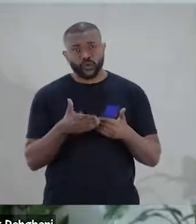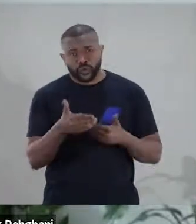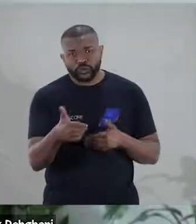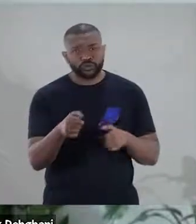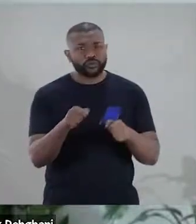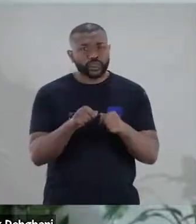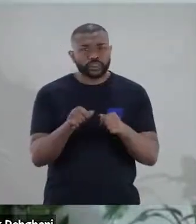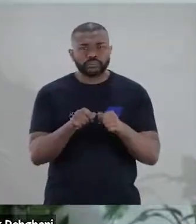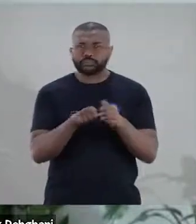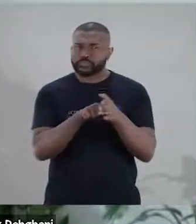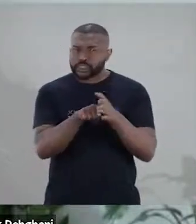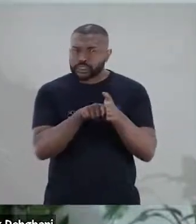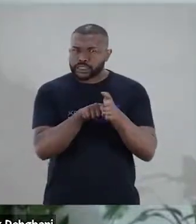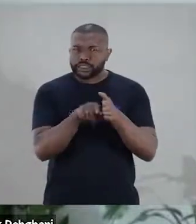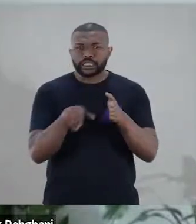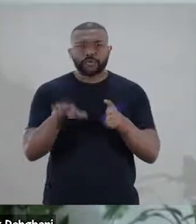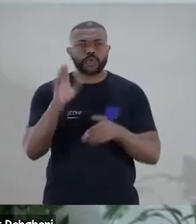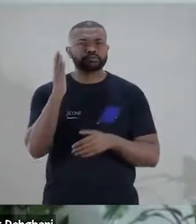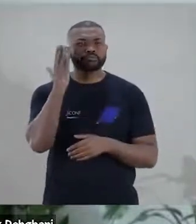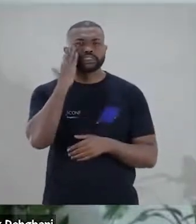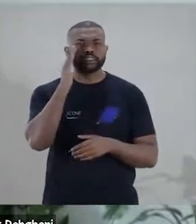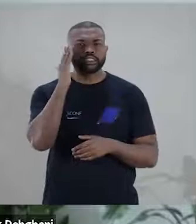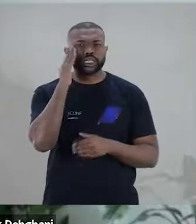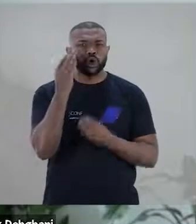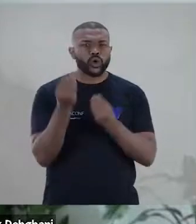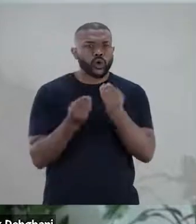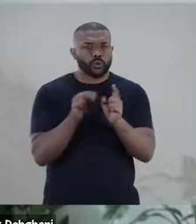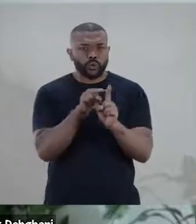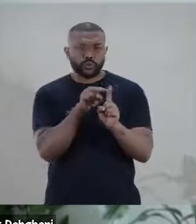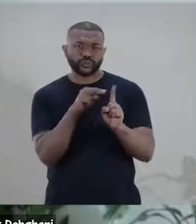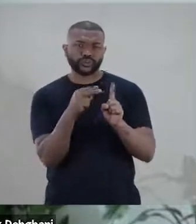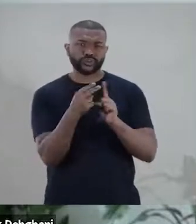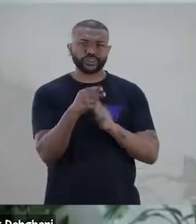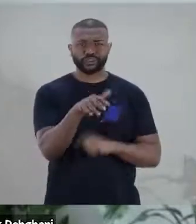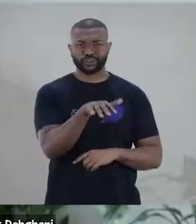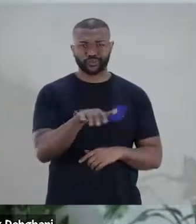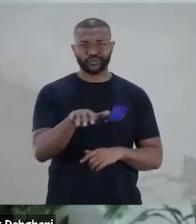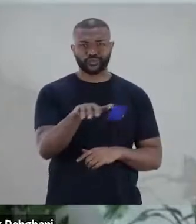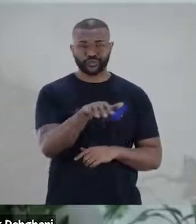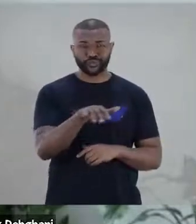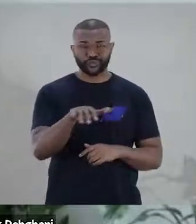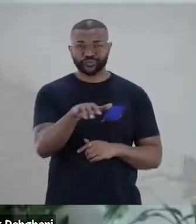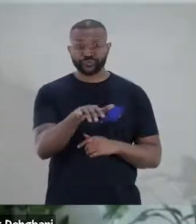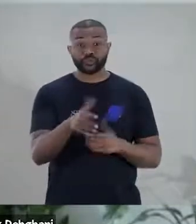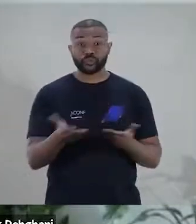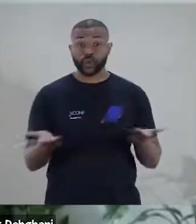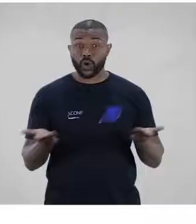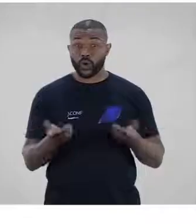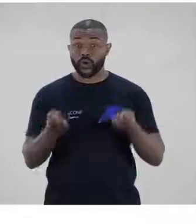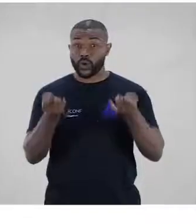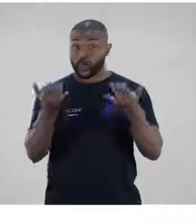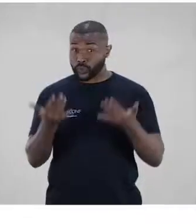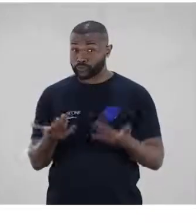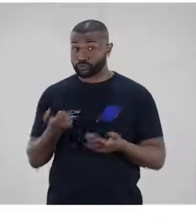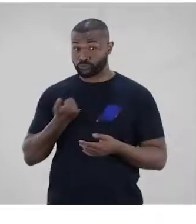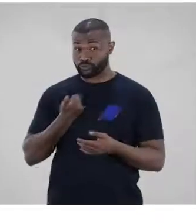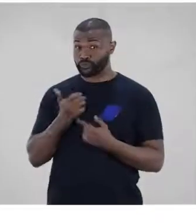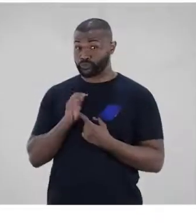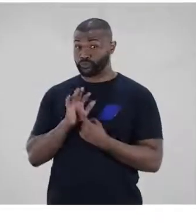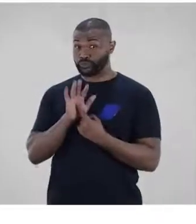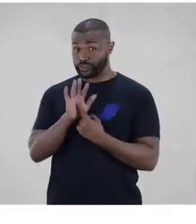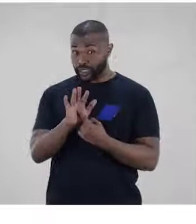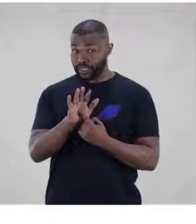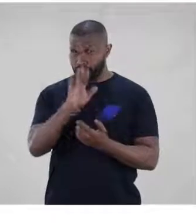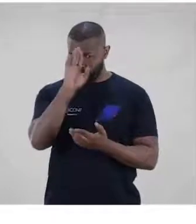started doing research even further to look at what the industry landscape looked like. And I put some numbers from now